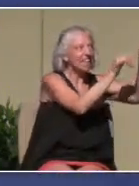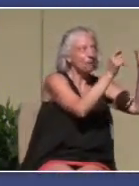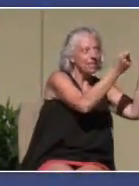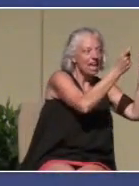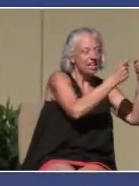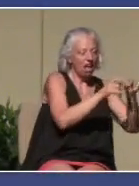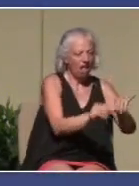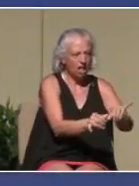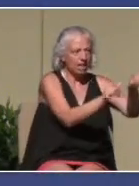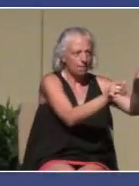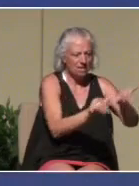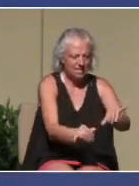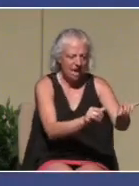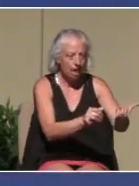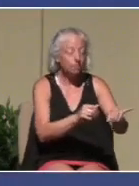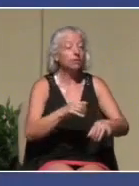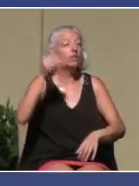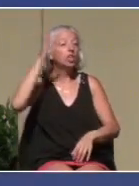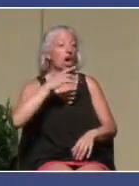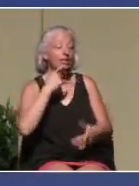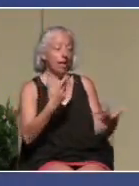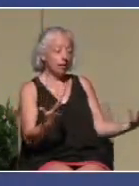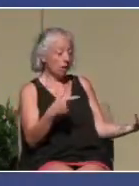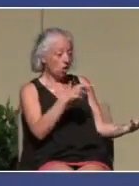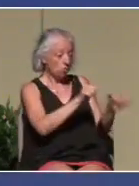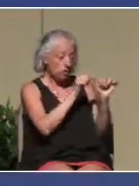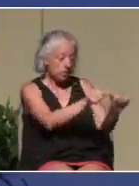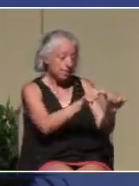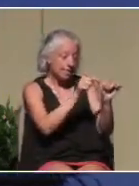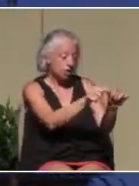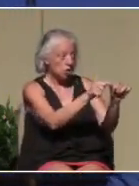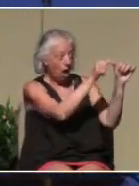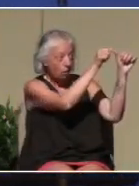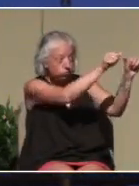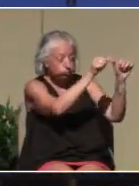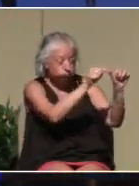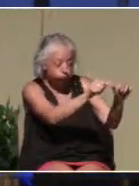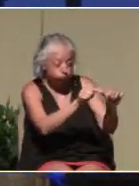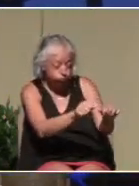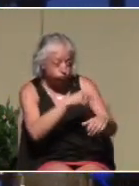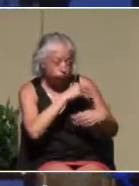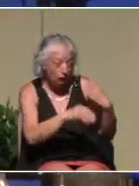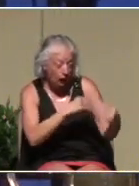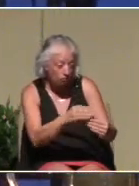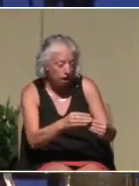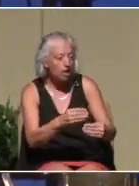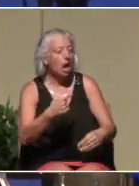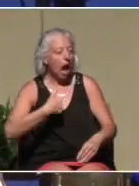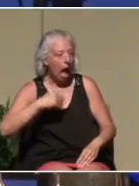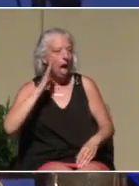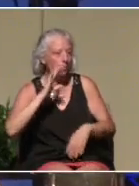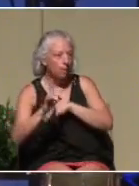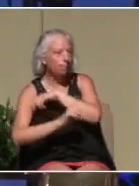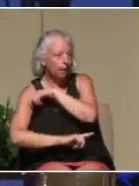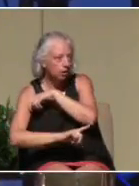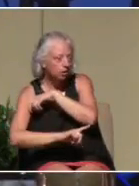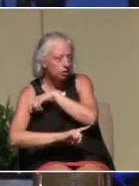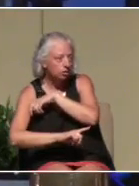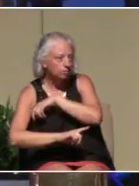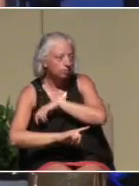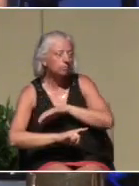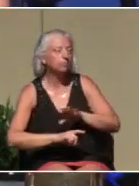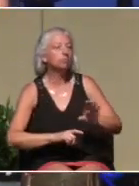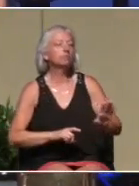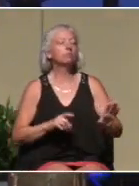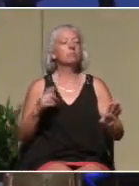those sins just for as long as they continue to those who actually are perpetuating doing them. But here's the